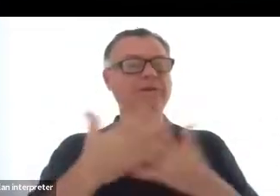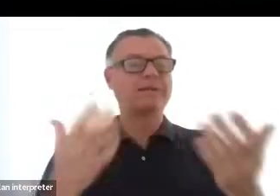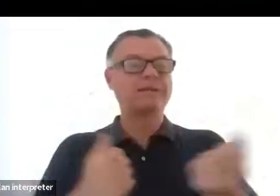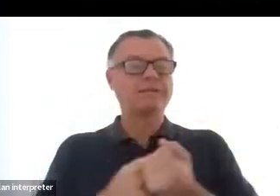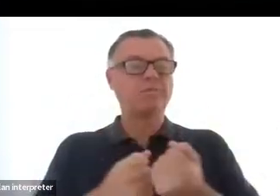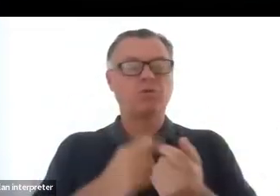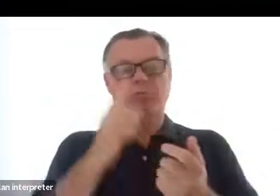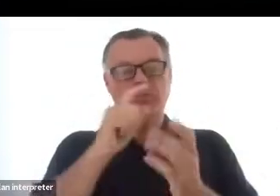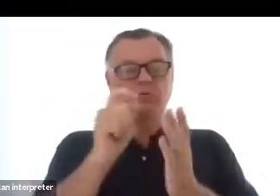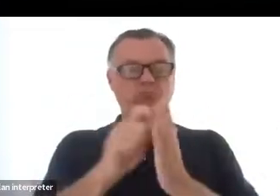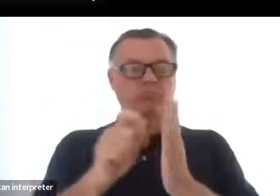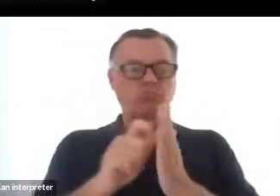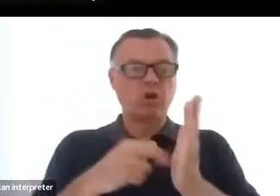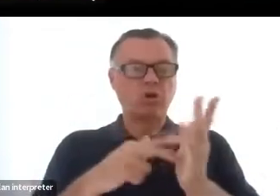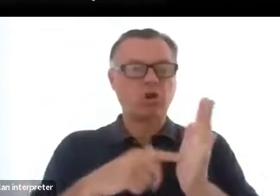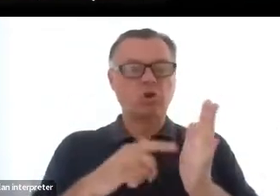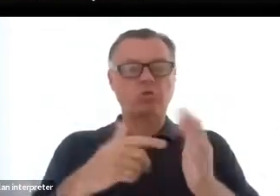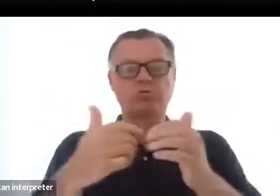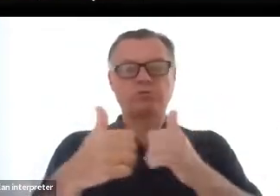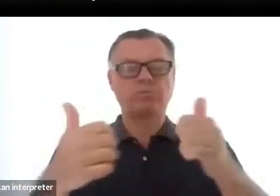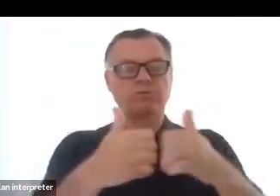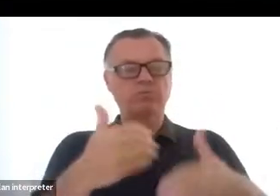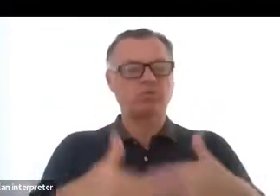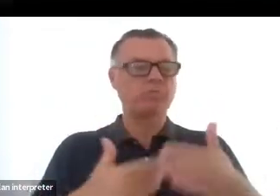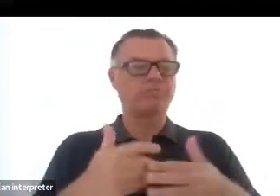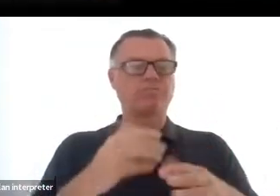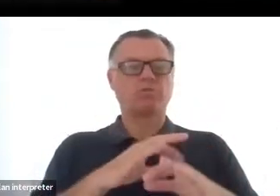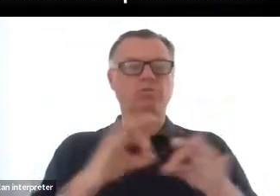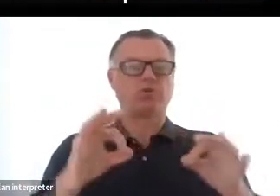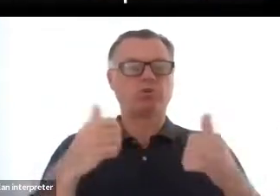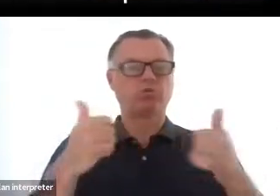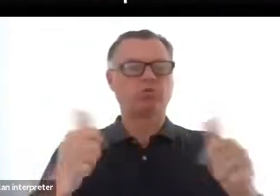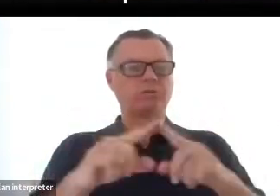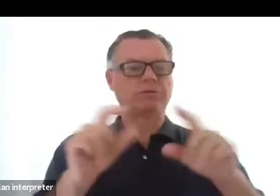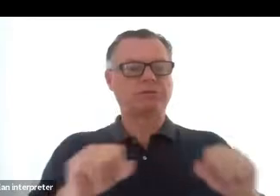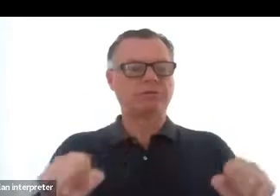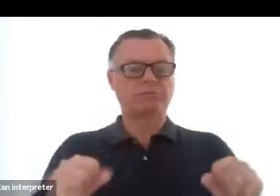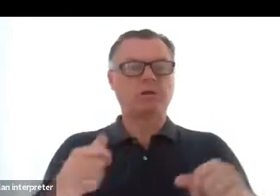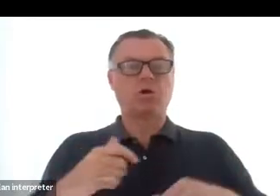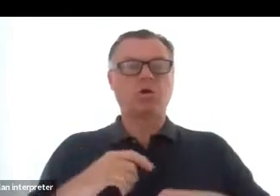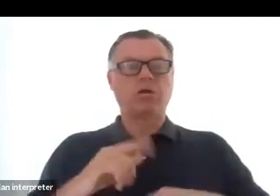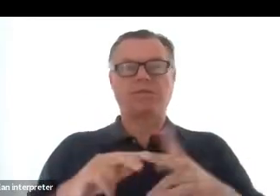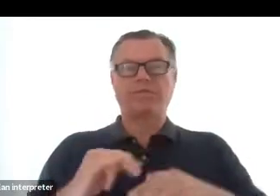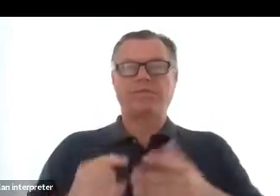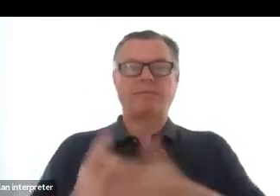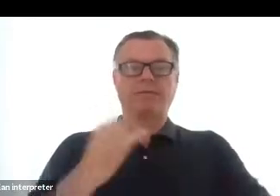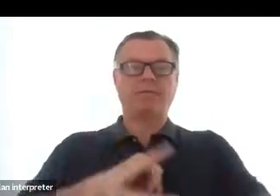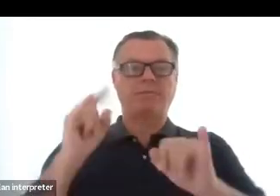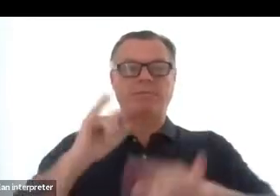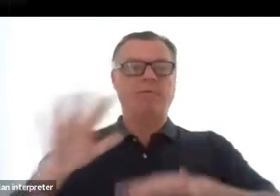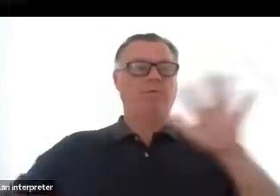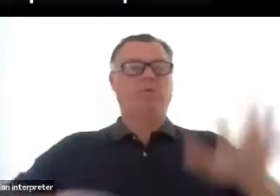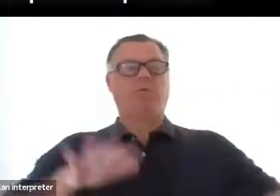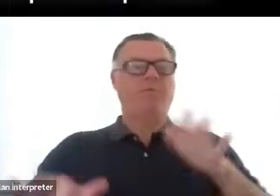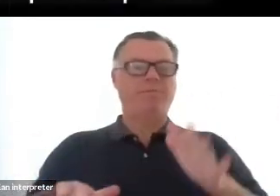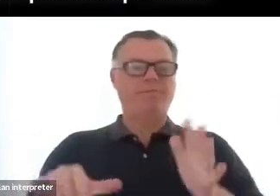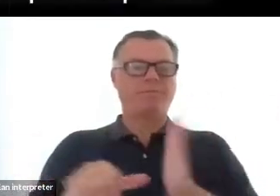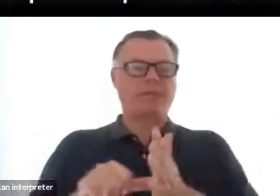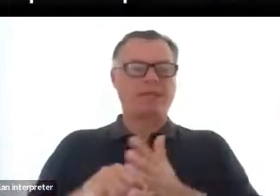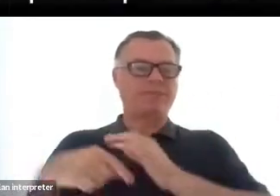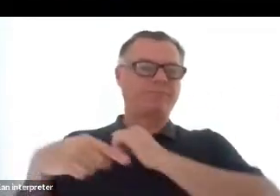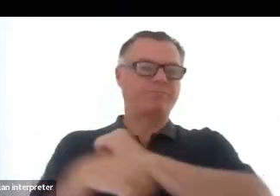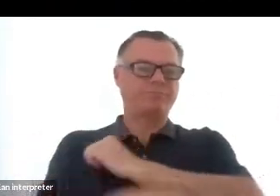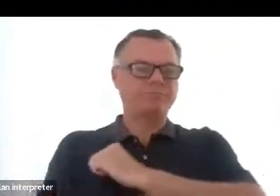notes, inconsistent processes and reactive compliance. That means providers lose money, staff burn out, and